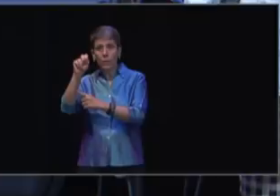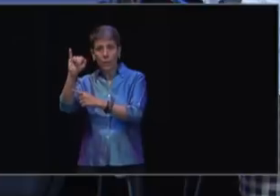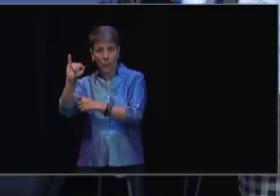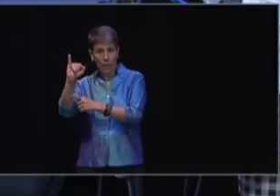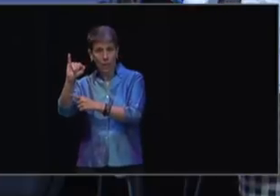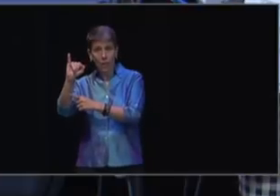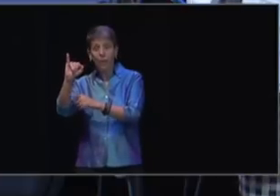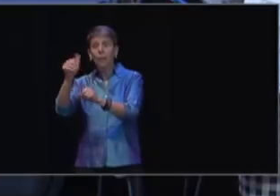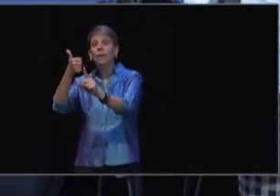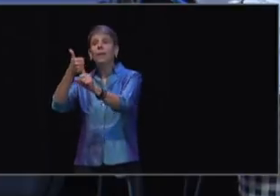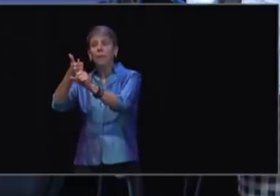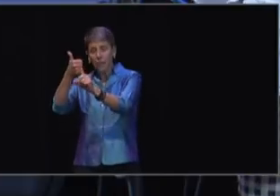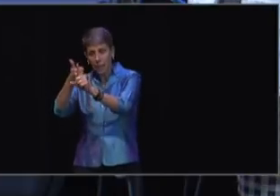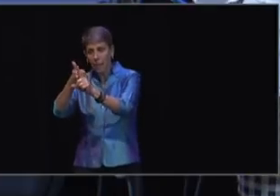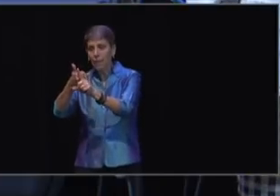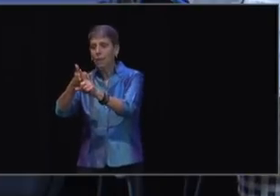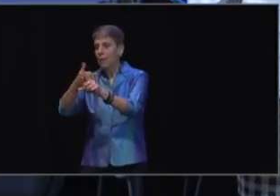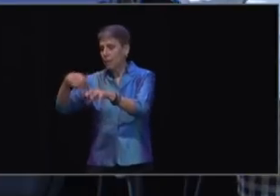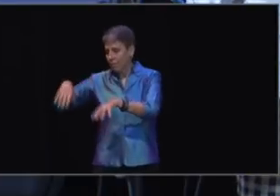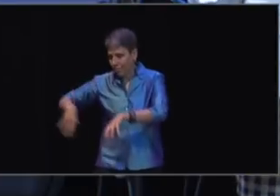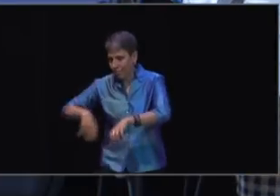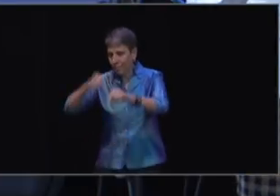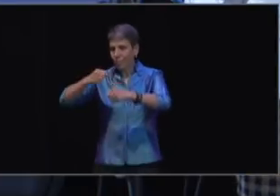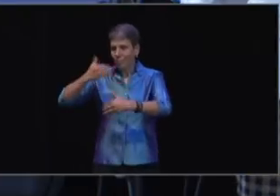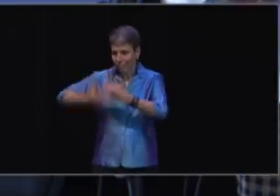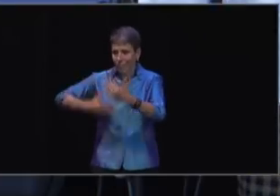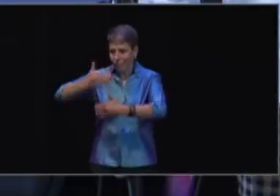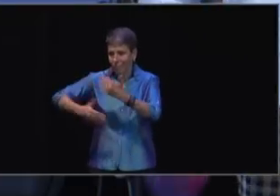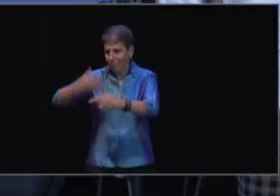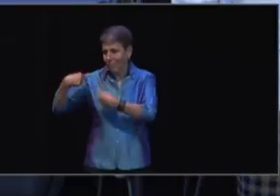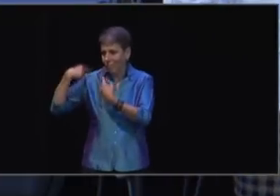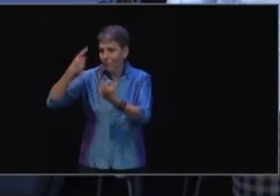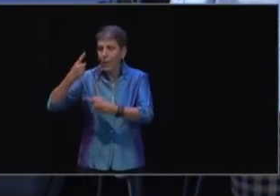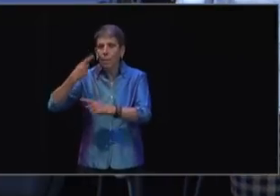who held a lot of this in her hand for many, many months.